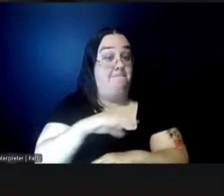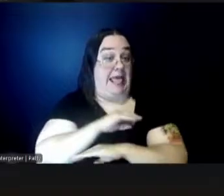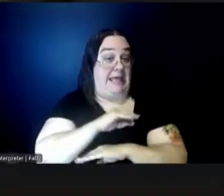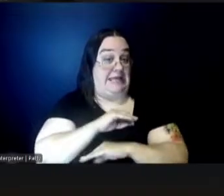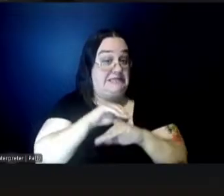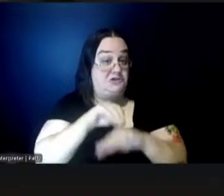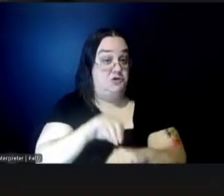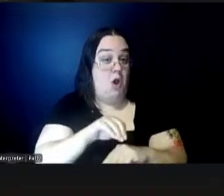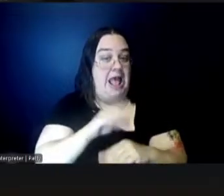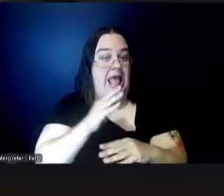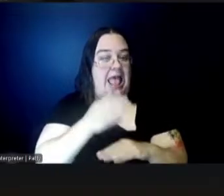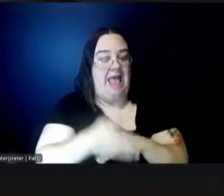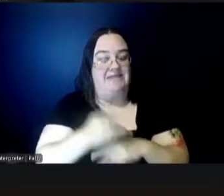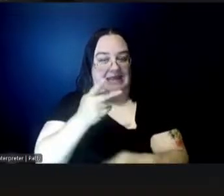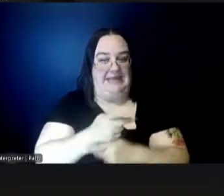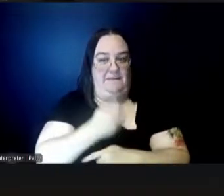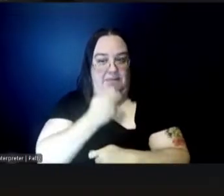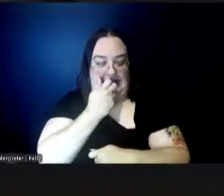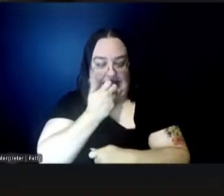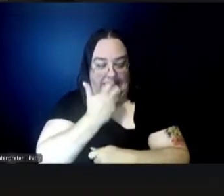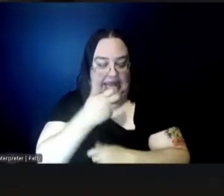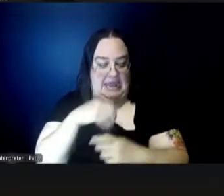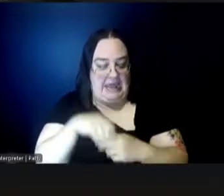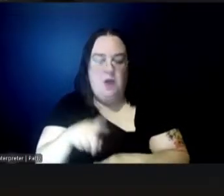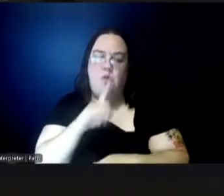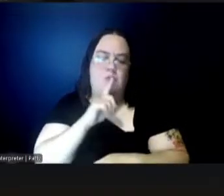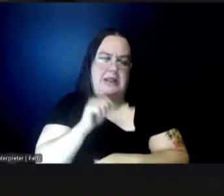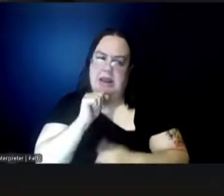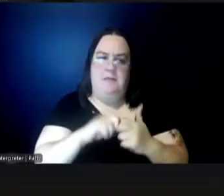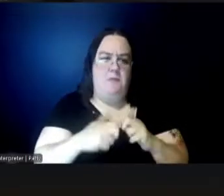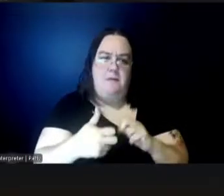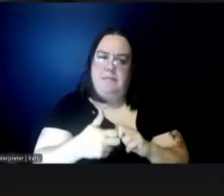in. It's really not a problem at all.